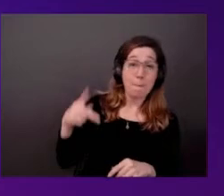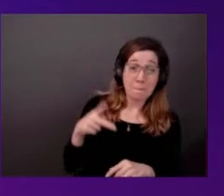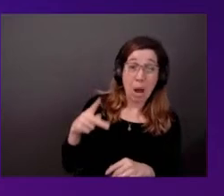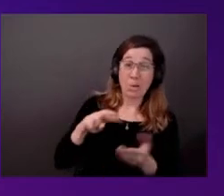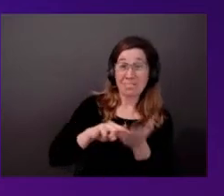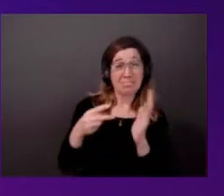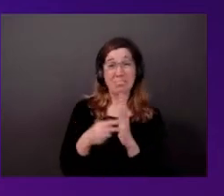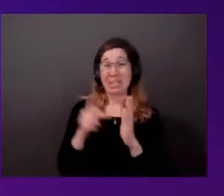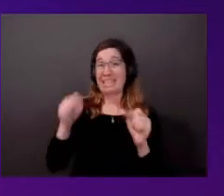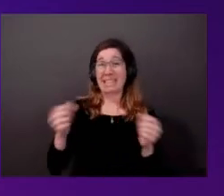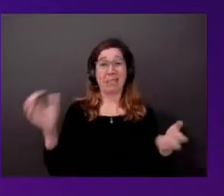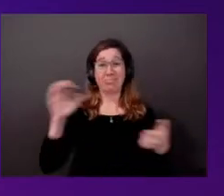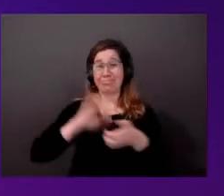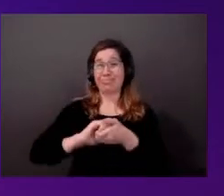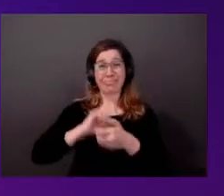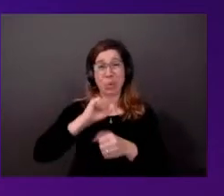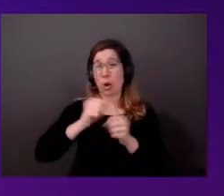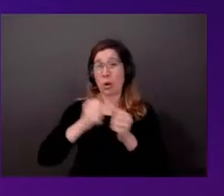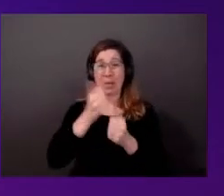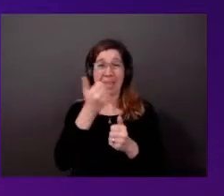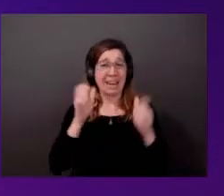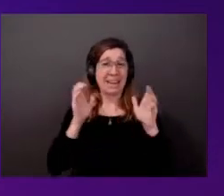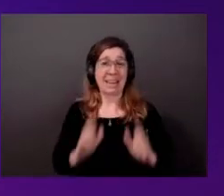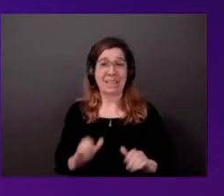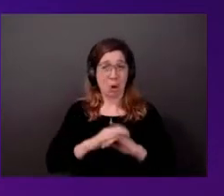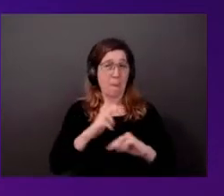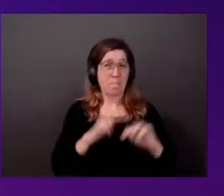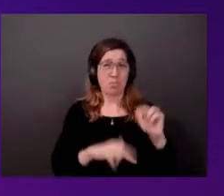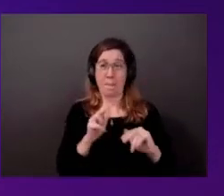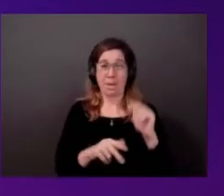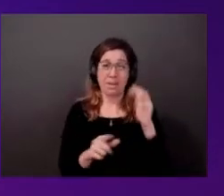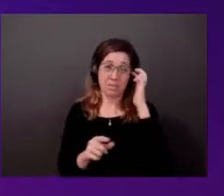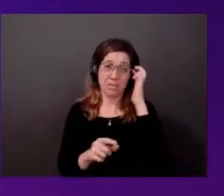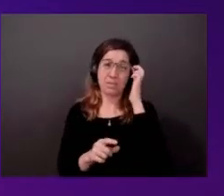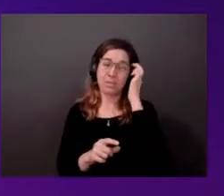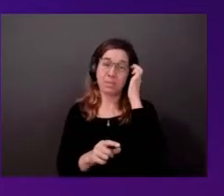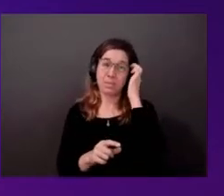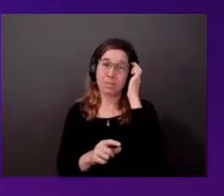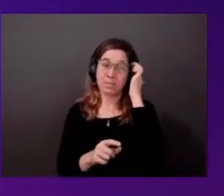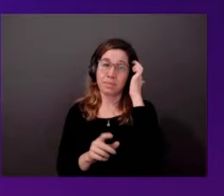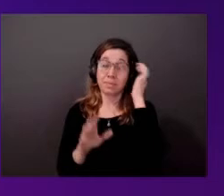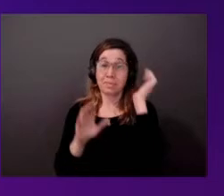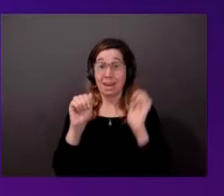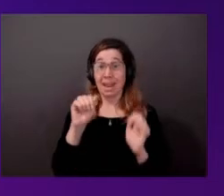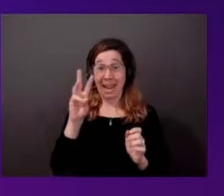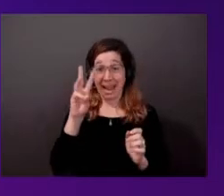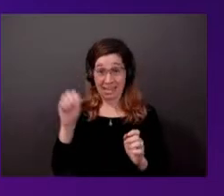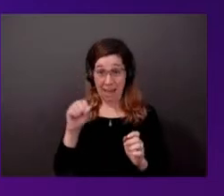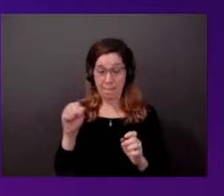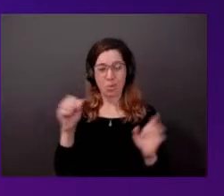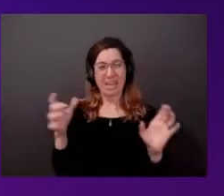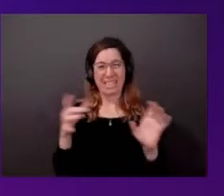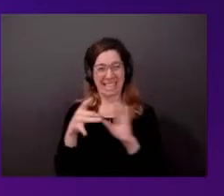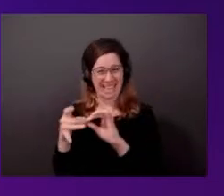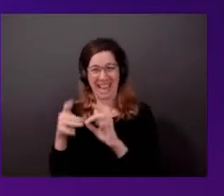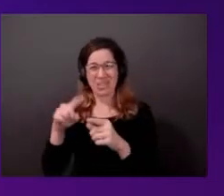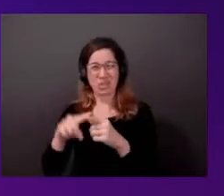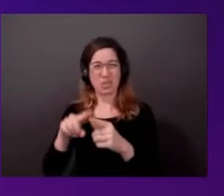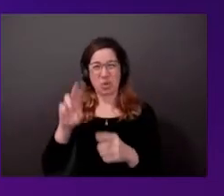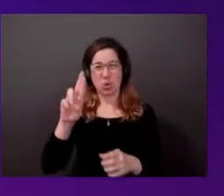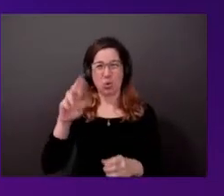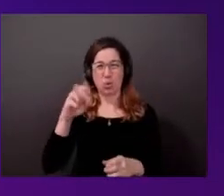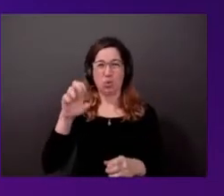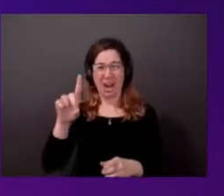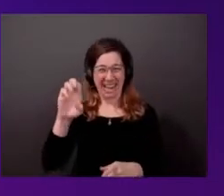facility, and AWS Snow family that extends AWS to the disconnected and the rugged edge. And finally, IoT that help build